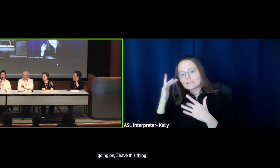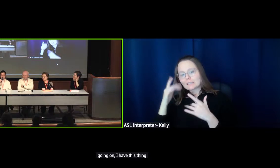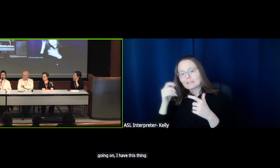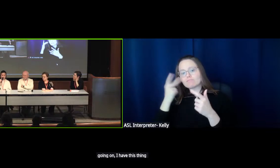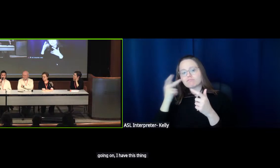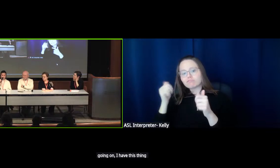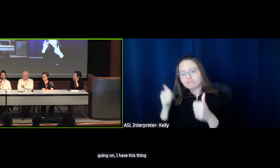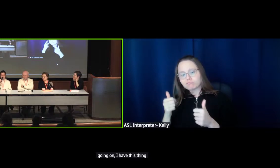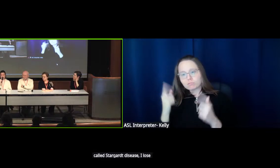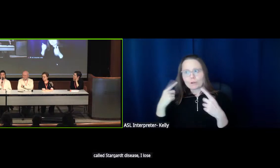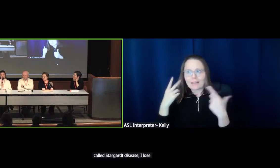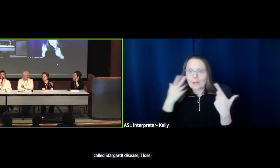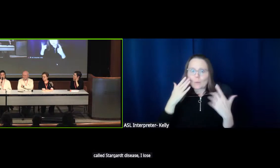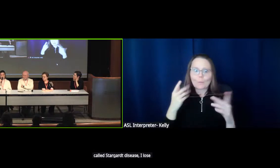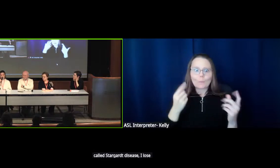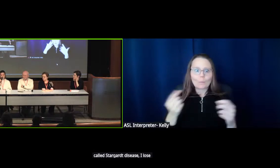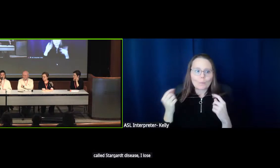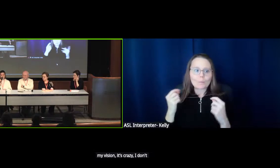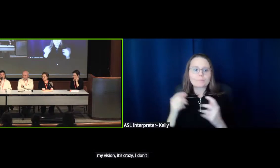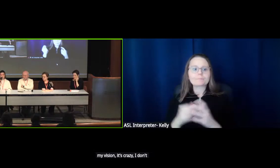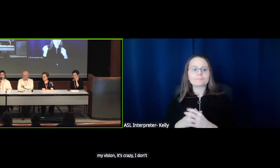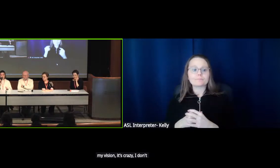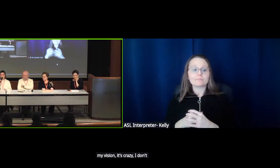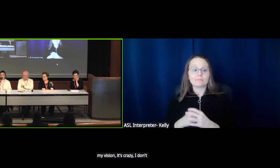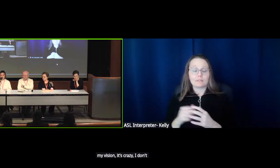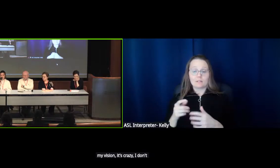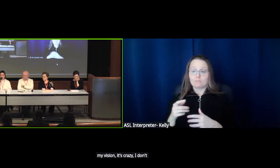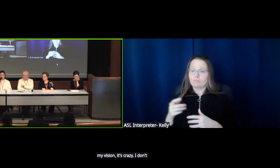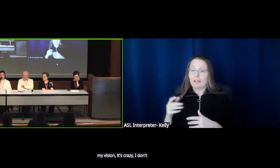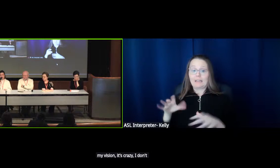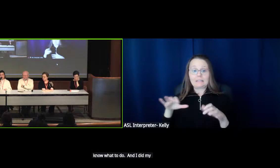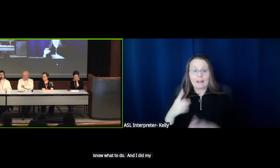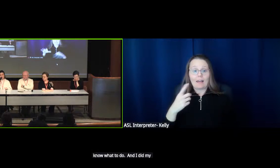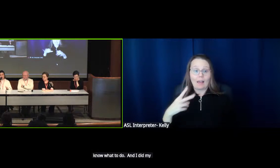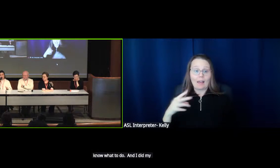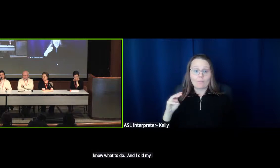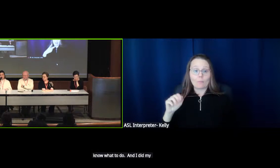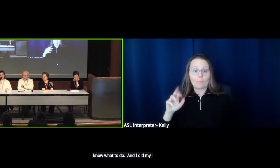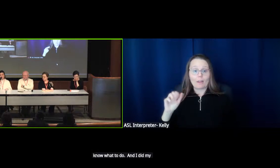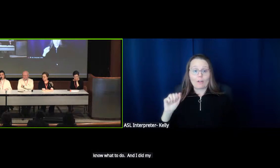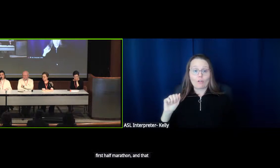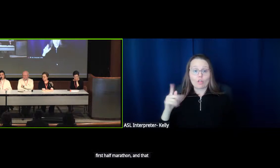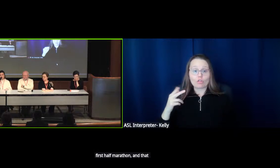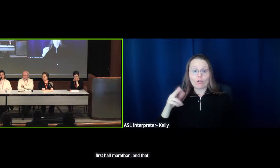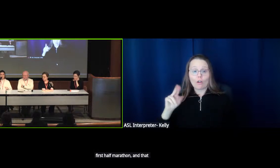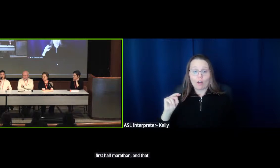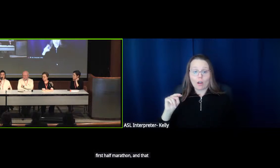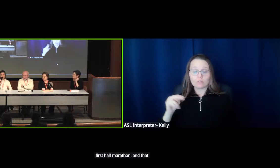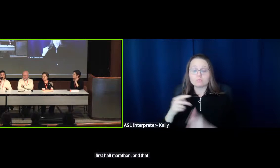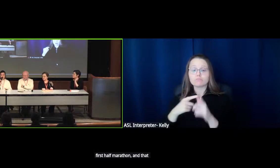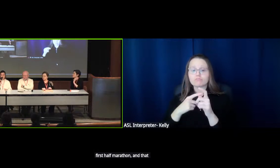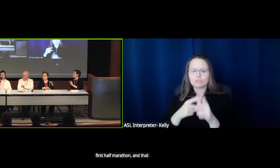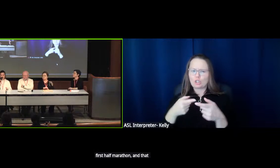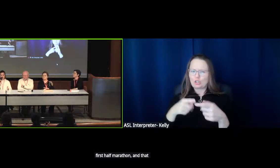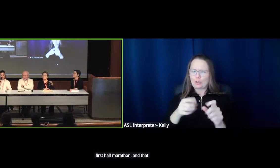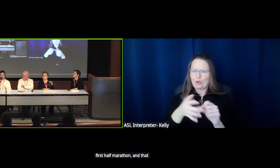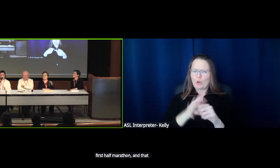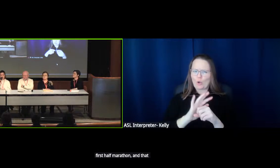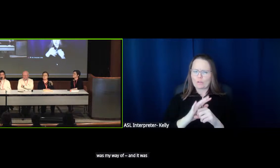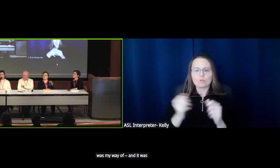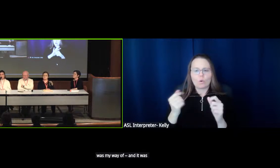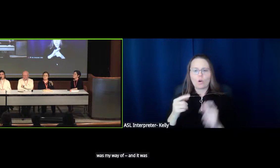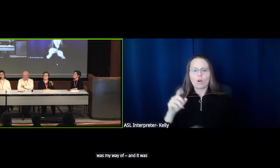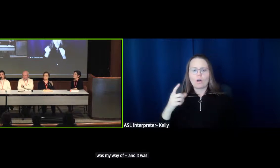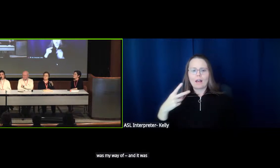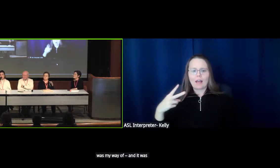don't know what to do. And I did my first half marathon, and that was my way of, and it was during COVID. So all half marathons were